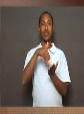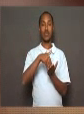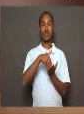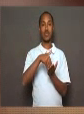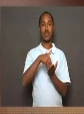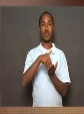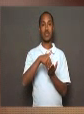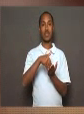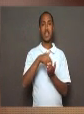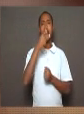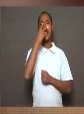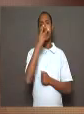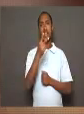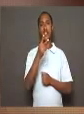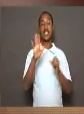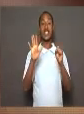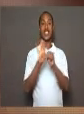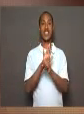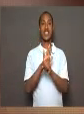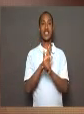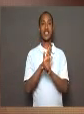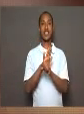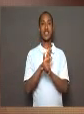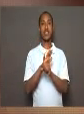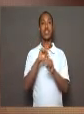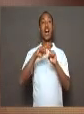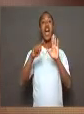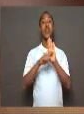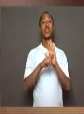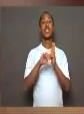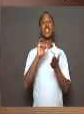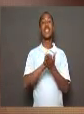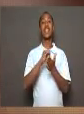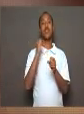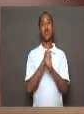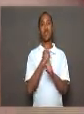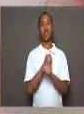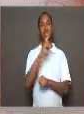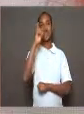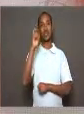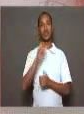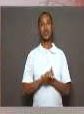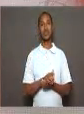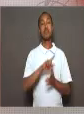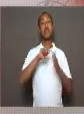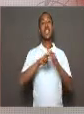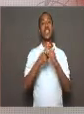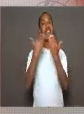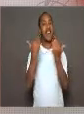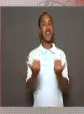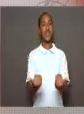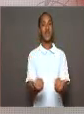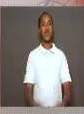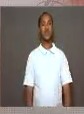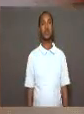Also, indicate the charges on the ions that are formed. You may